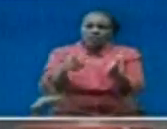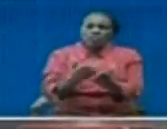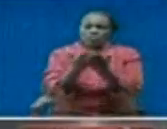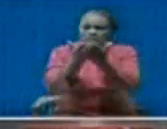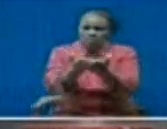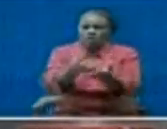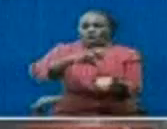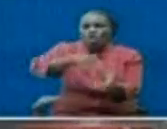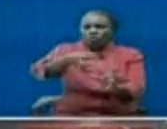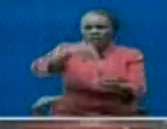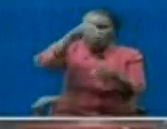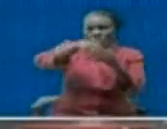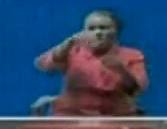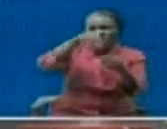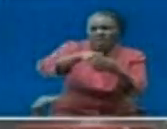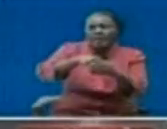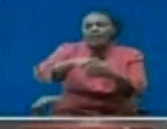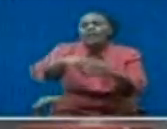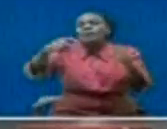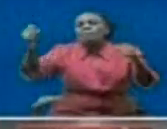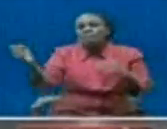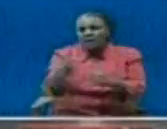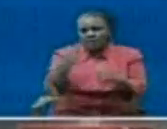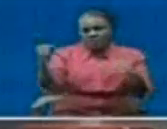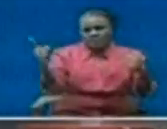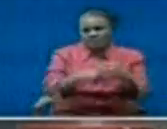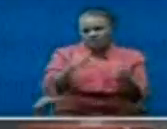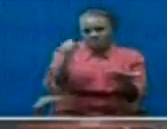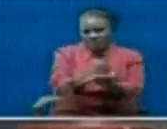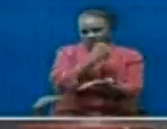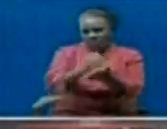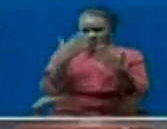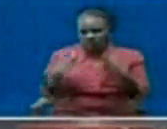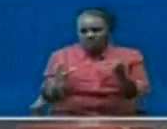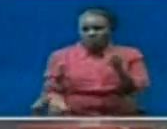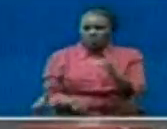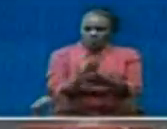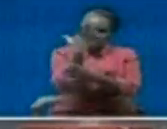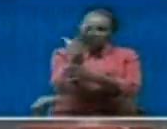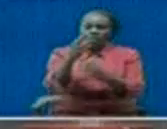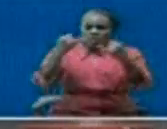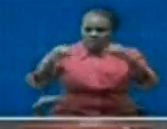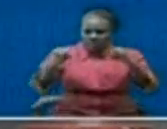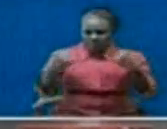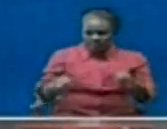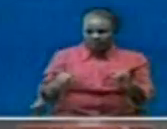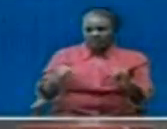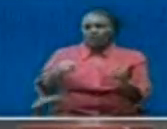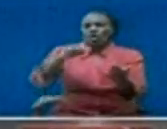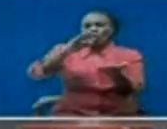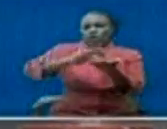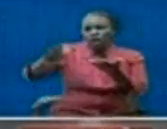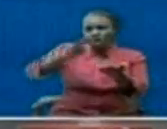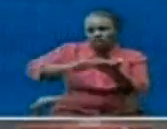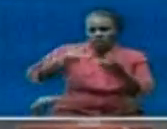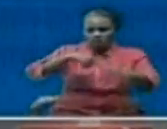to be automatically within 6 months of that report coming out and being published. Let us set up a mechanism to start implementing the